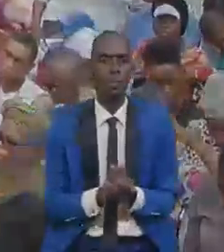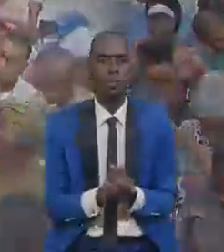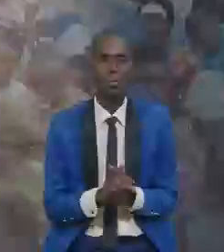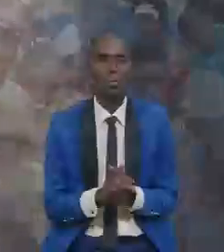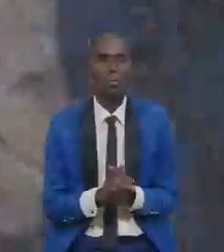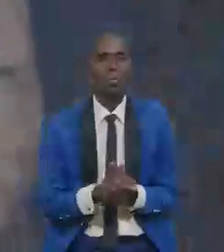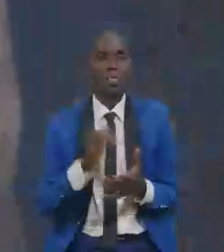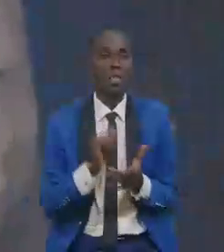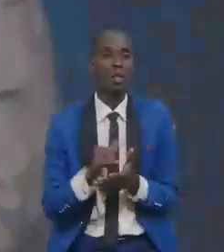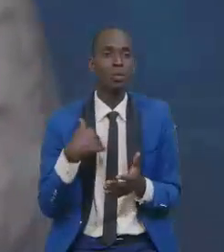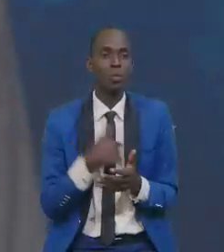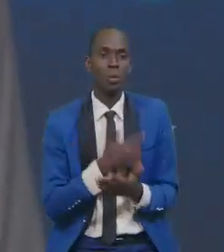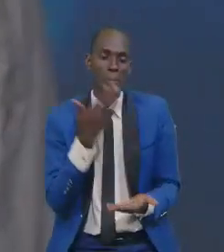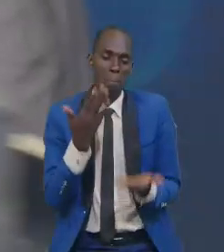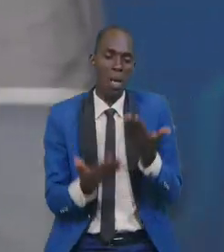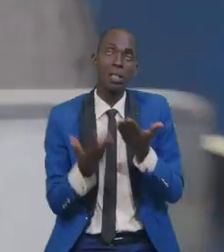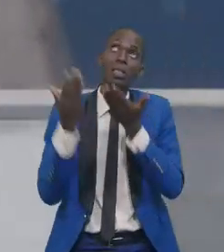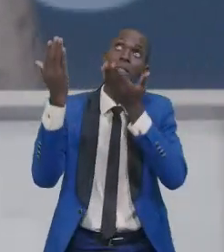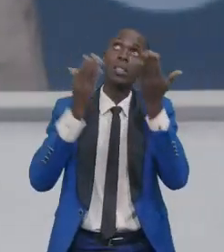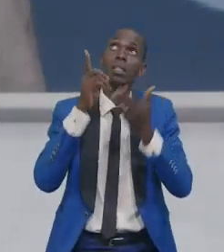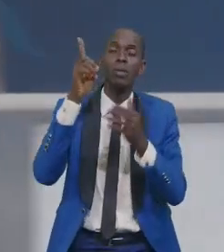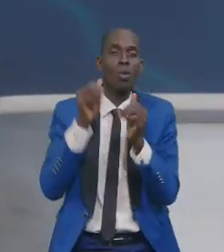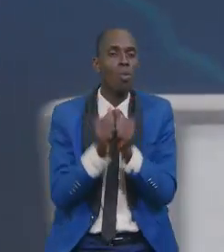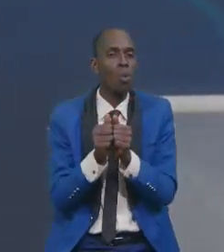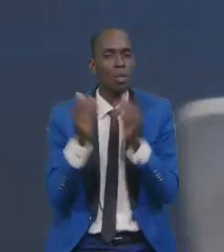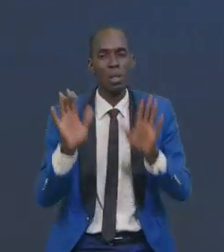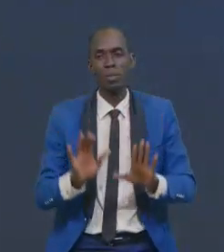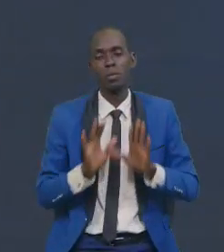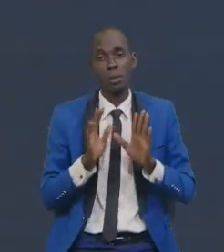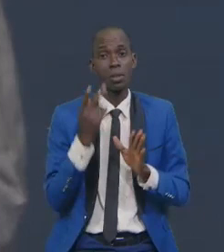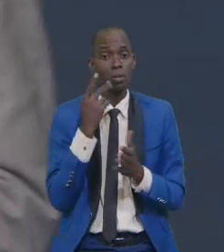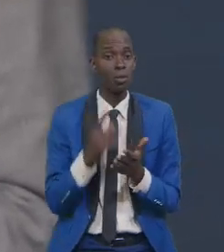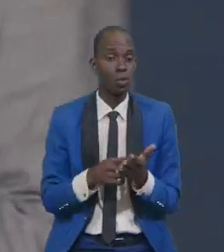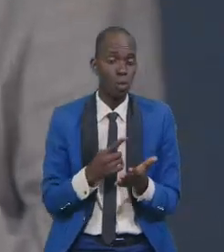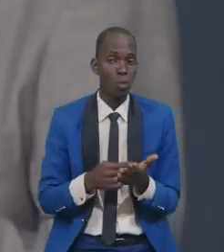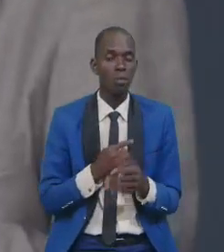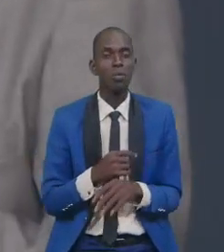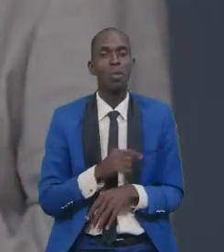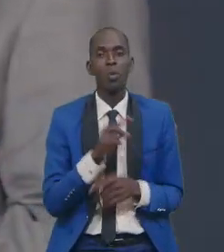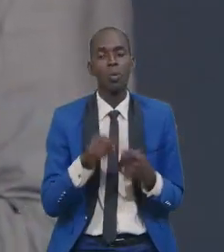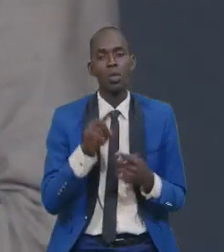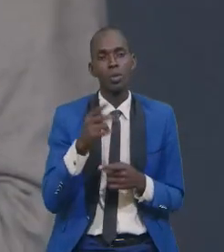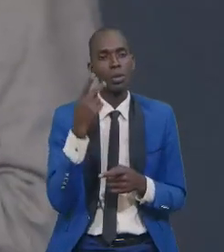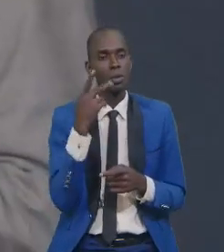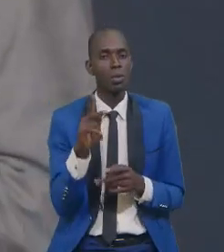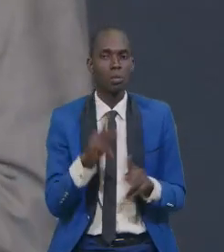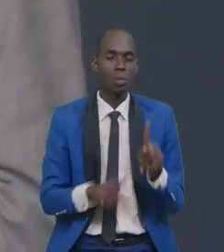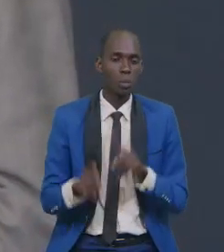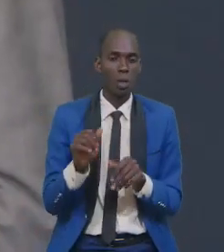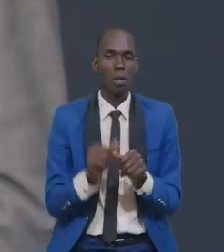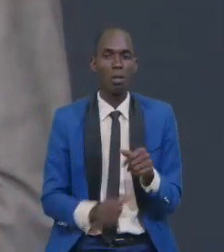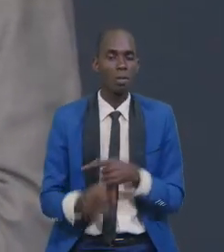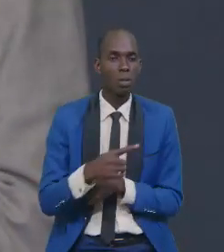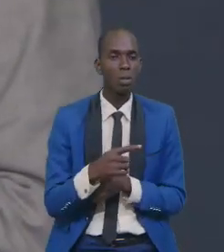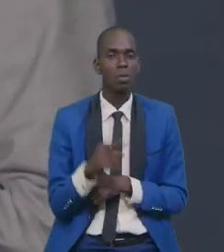him without fear. You know, sometimes when you see people every day, you see they